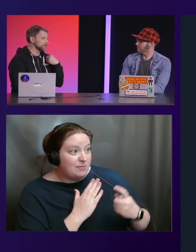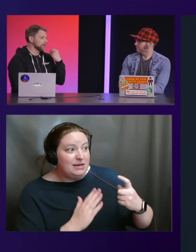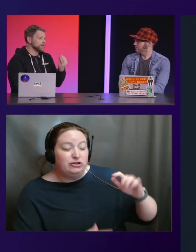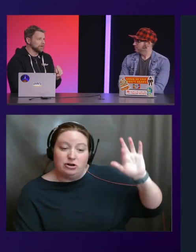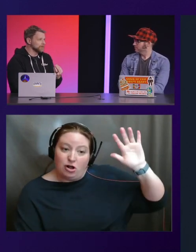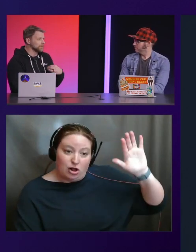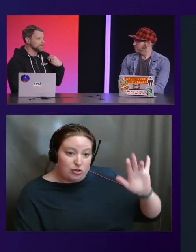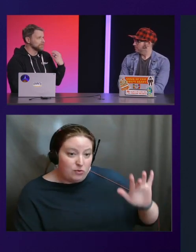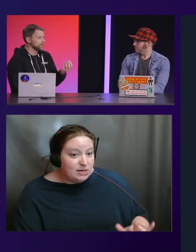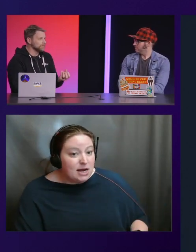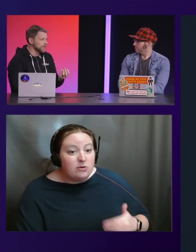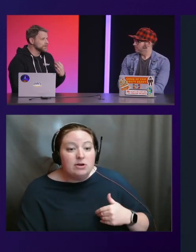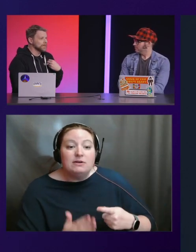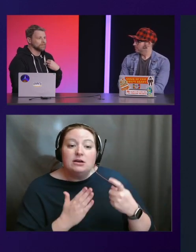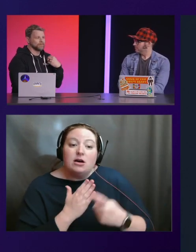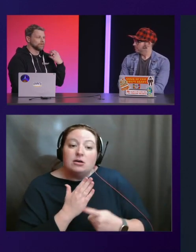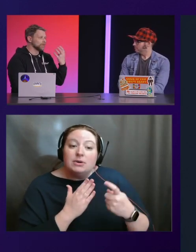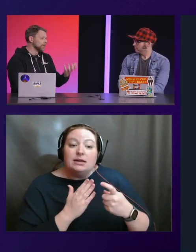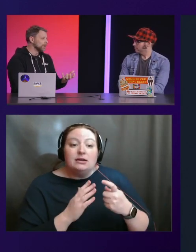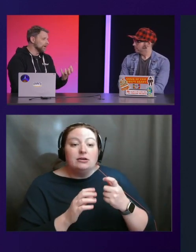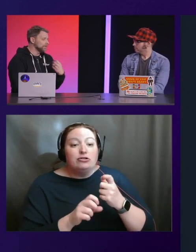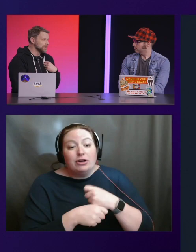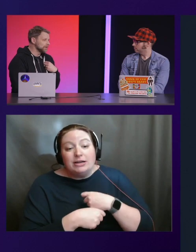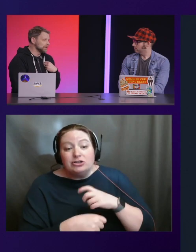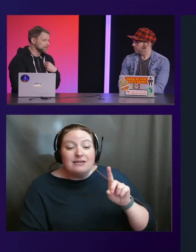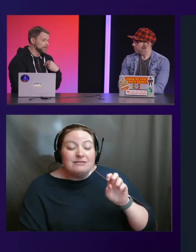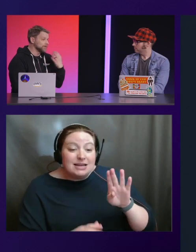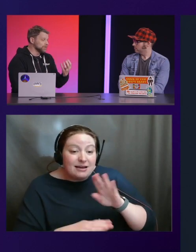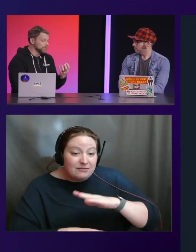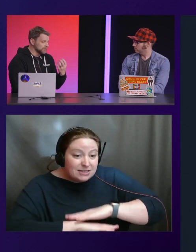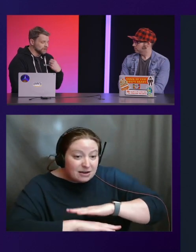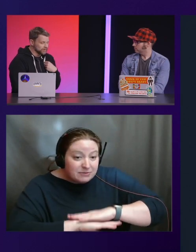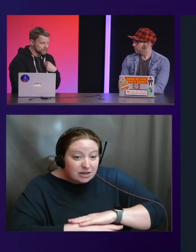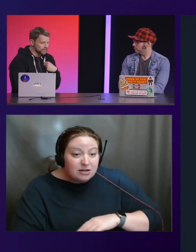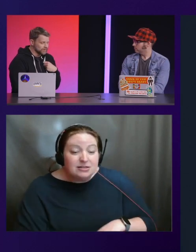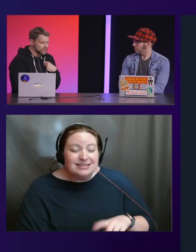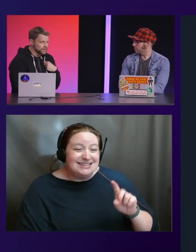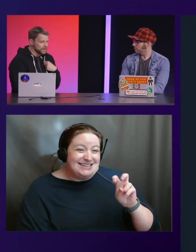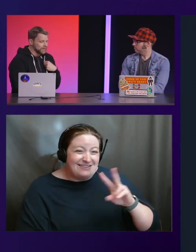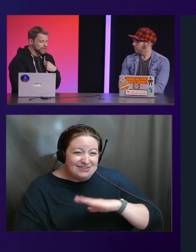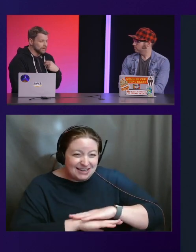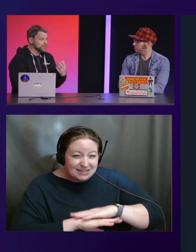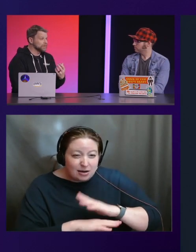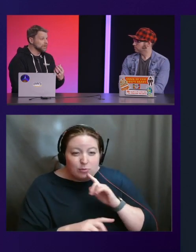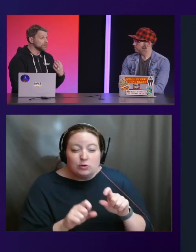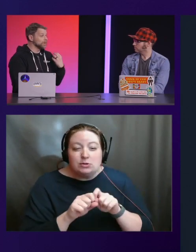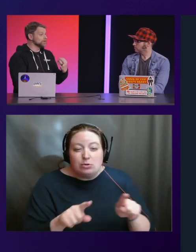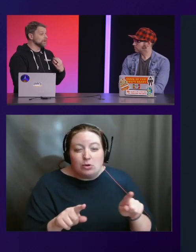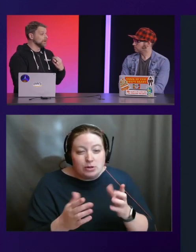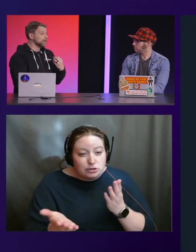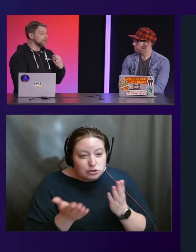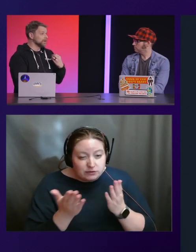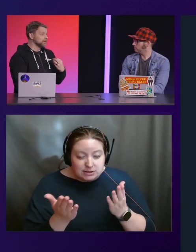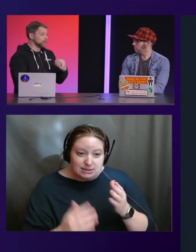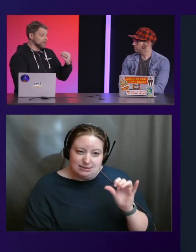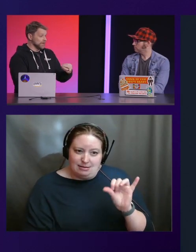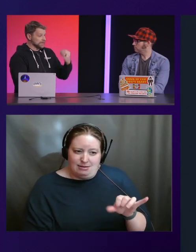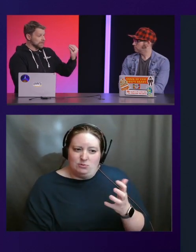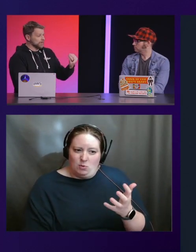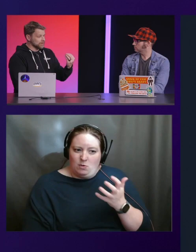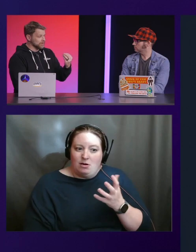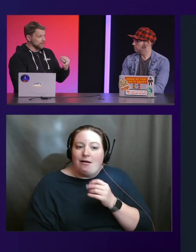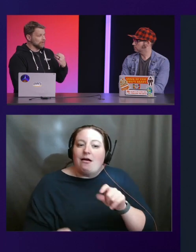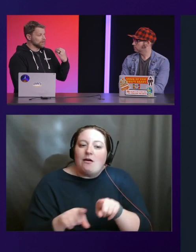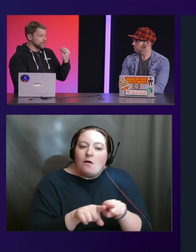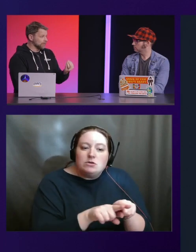whether that's automating the creation of a dev desktop through automation of deploying your services, that's what we want to do. But we also want to go a next